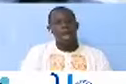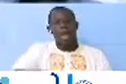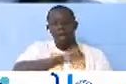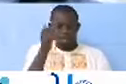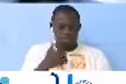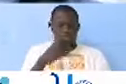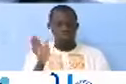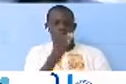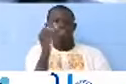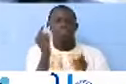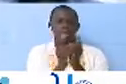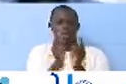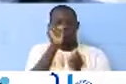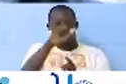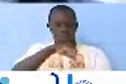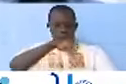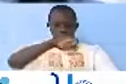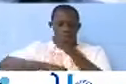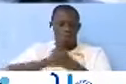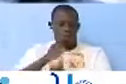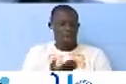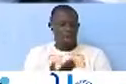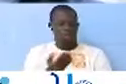I'll go to your wife at Kotu.